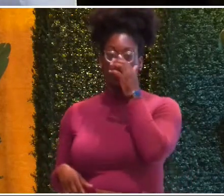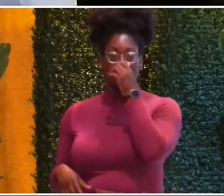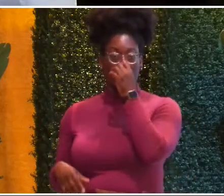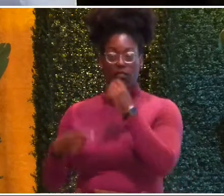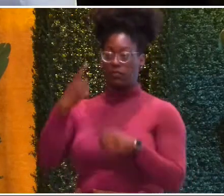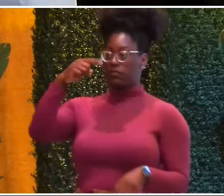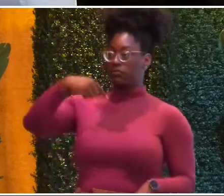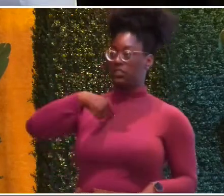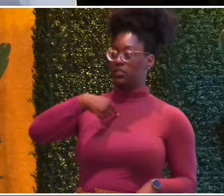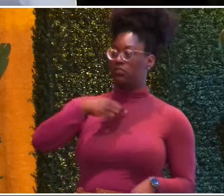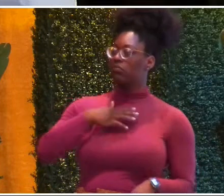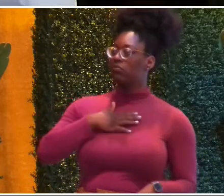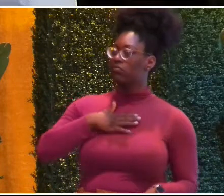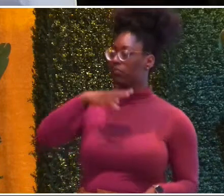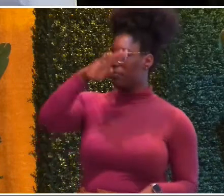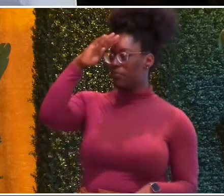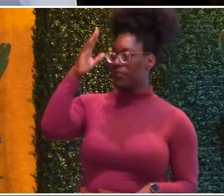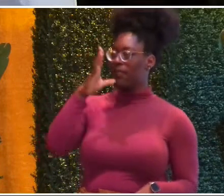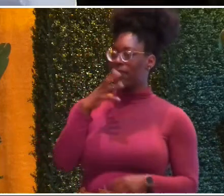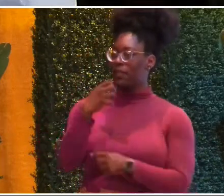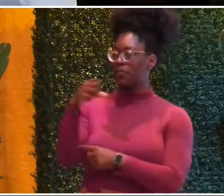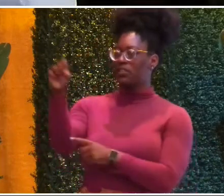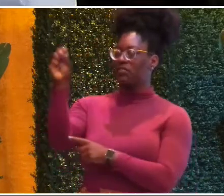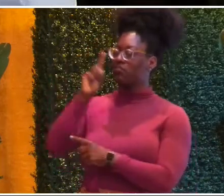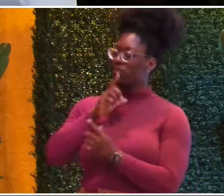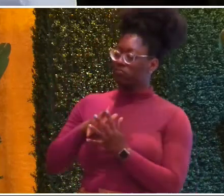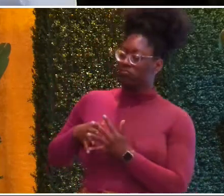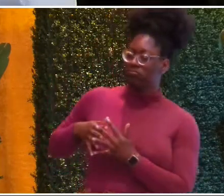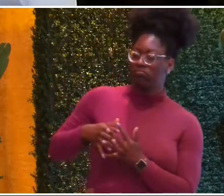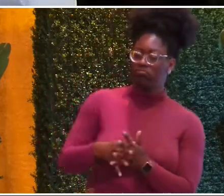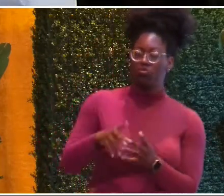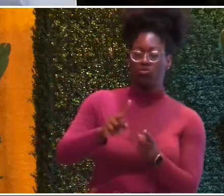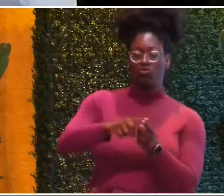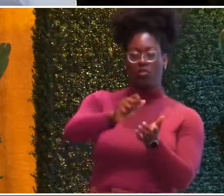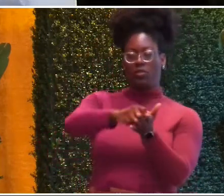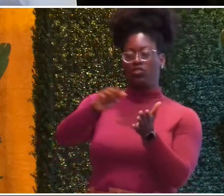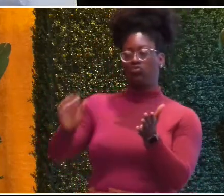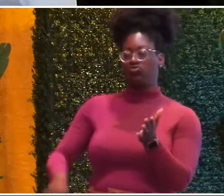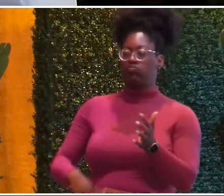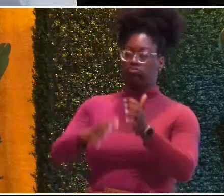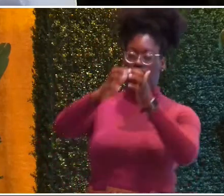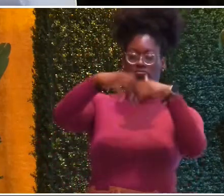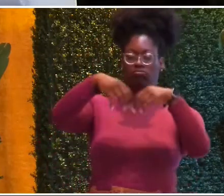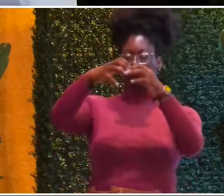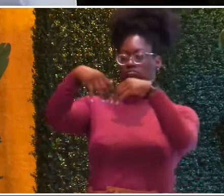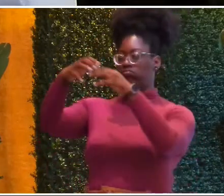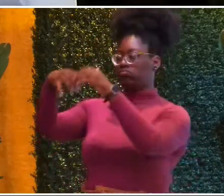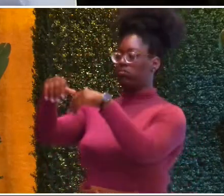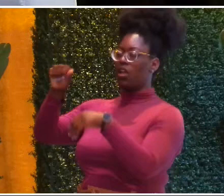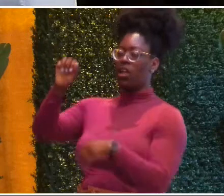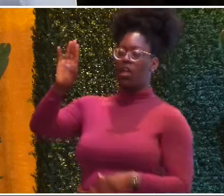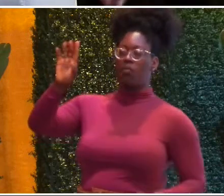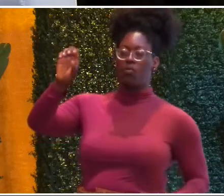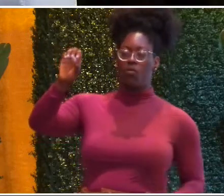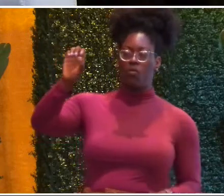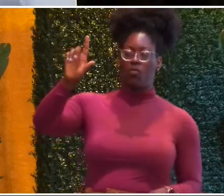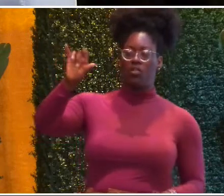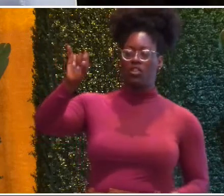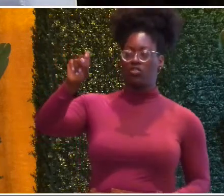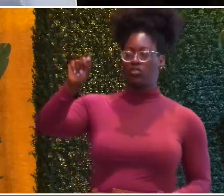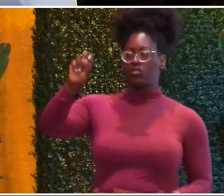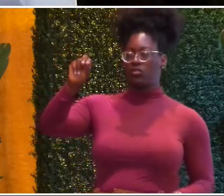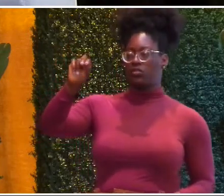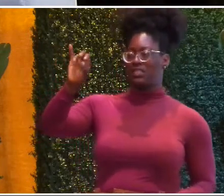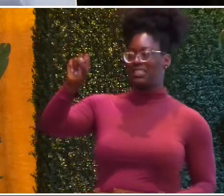feminism is rooted in abolition, which is a big thing to talk about, and so I won't get deeply into it, but